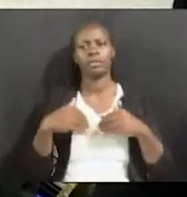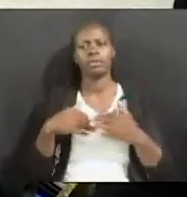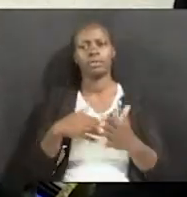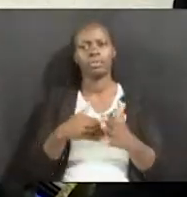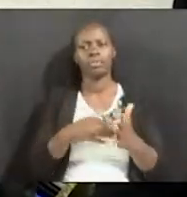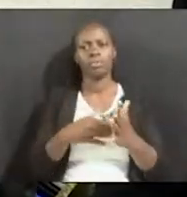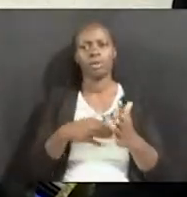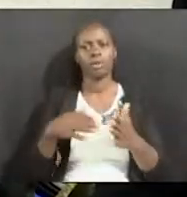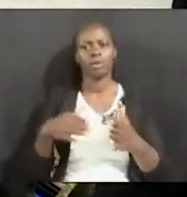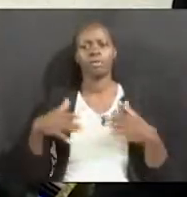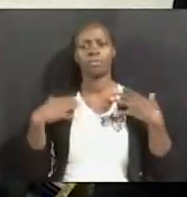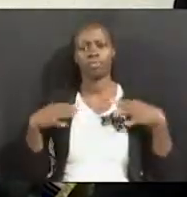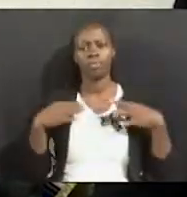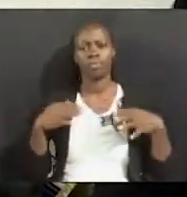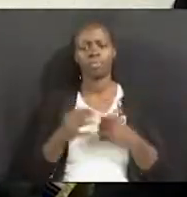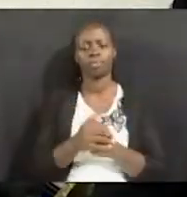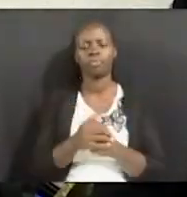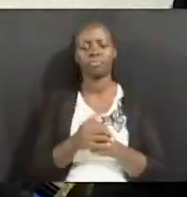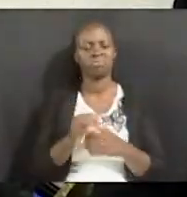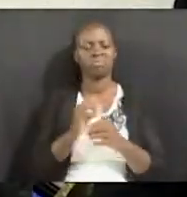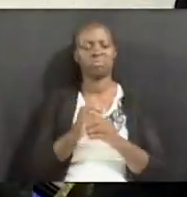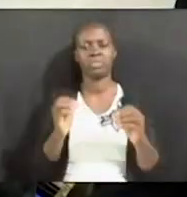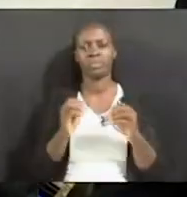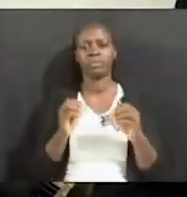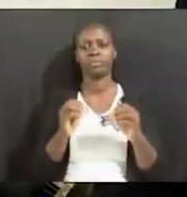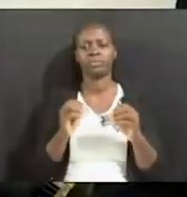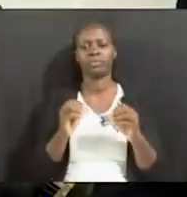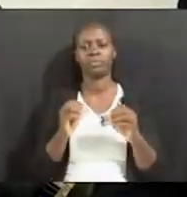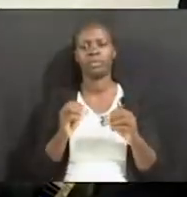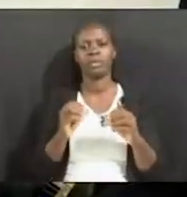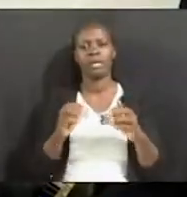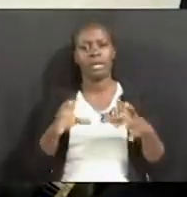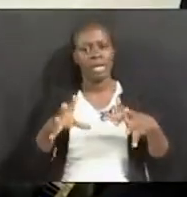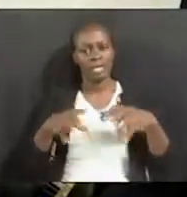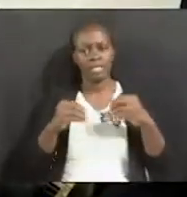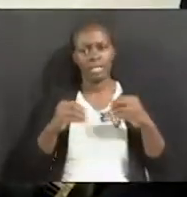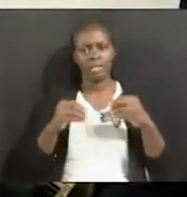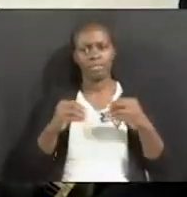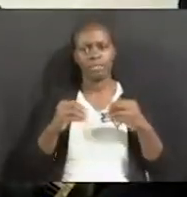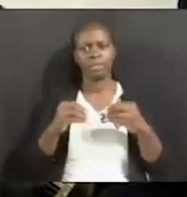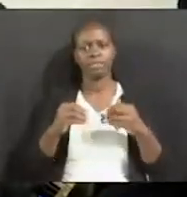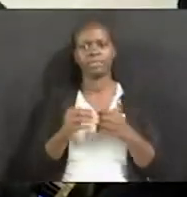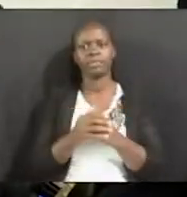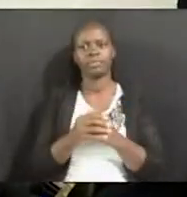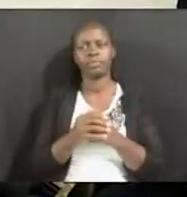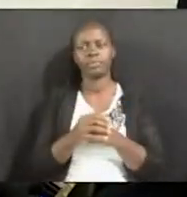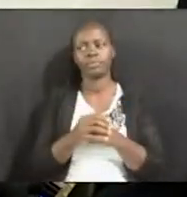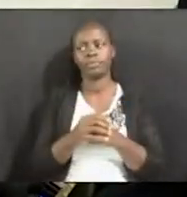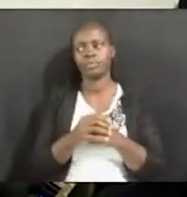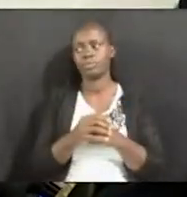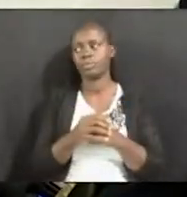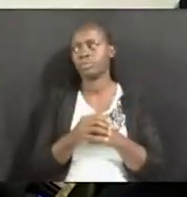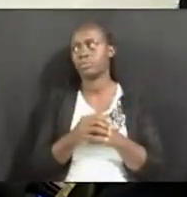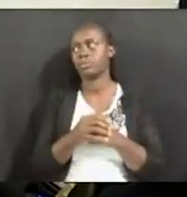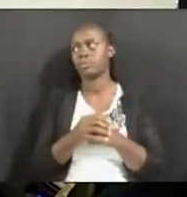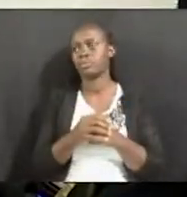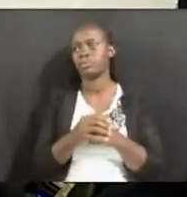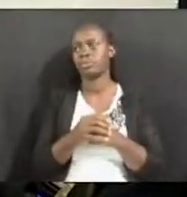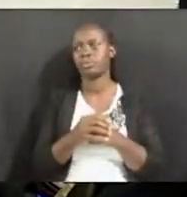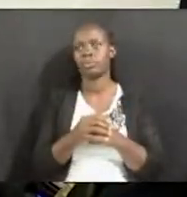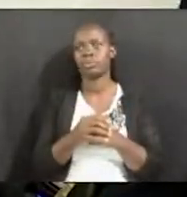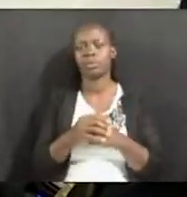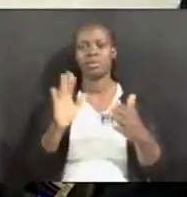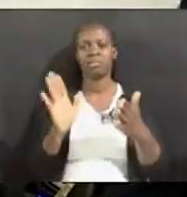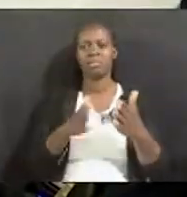champion. Make a step of faith and come. Champion. Says, they'll sing as they come. After